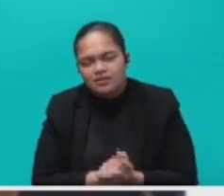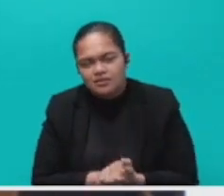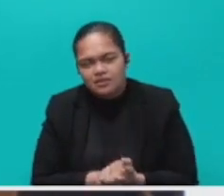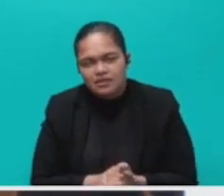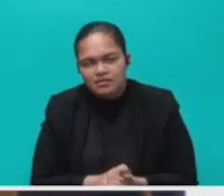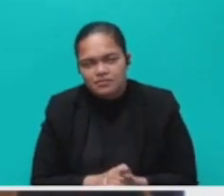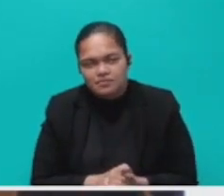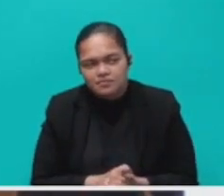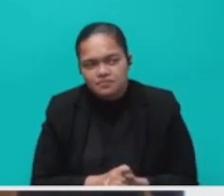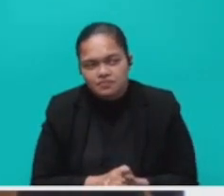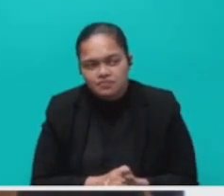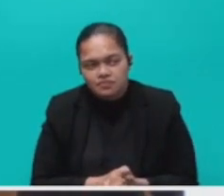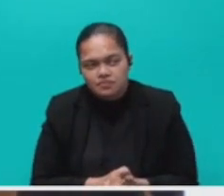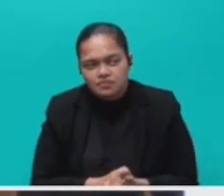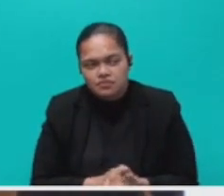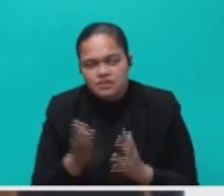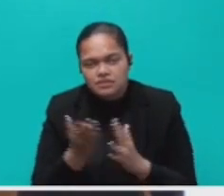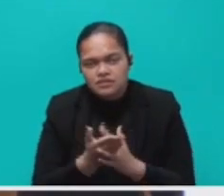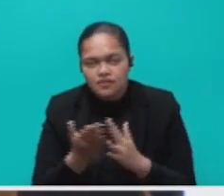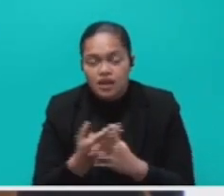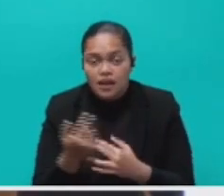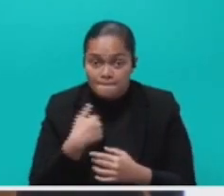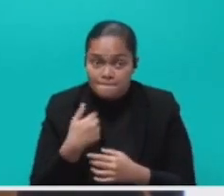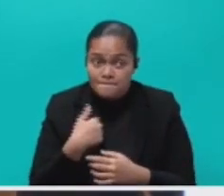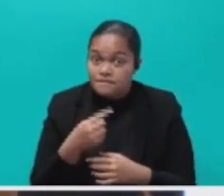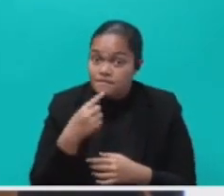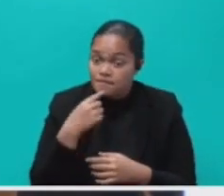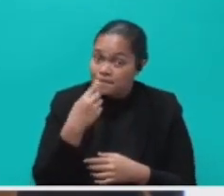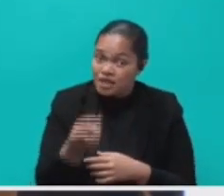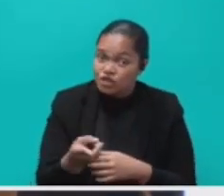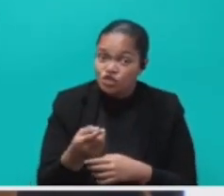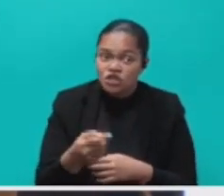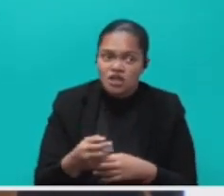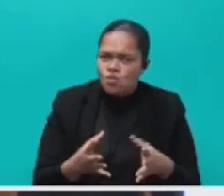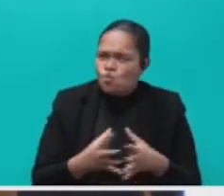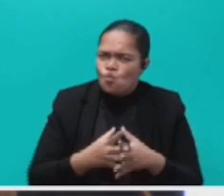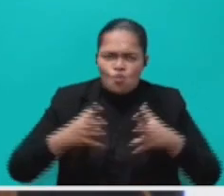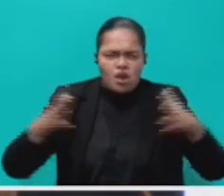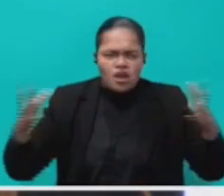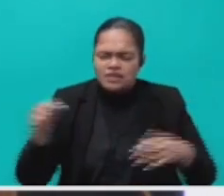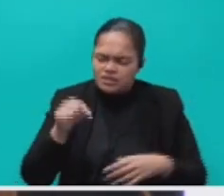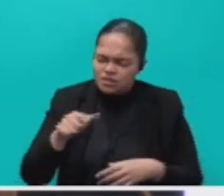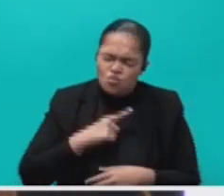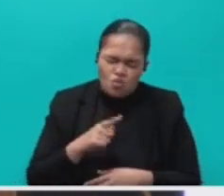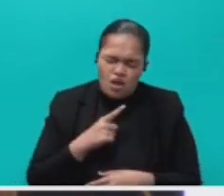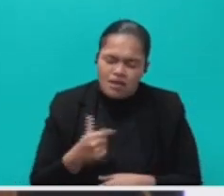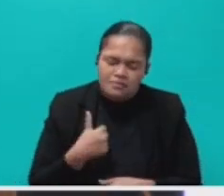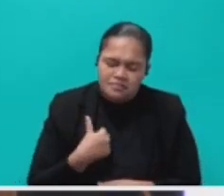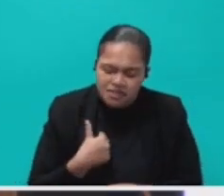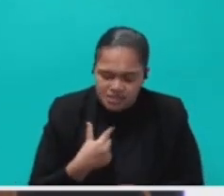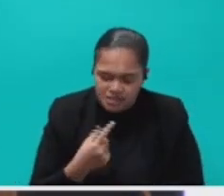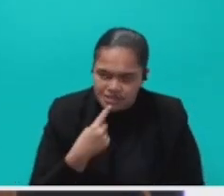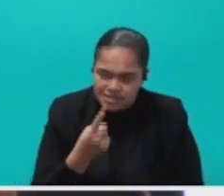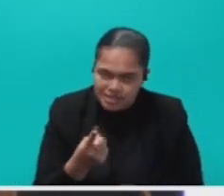and I mentioned that it is widening. This is why I say it.